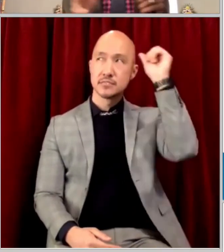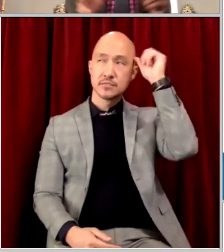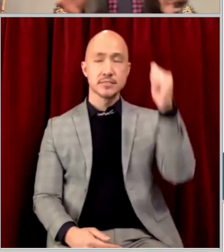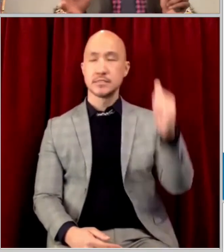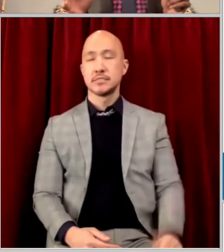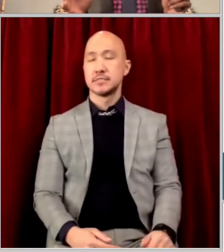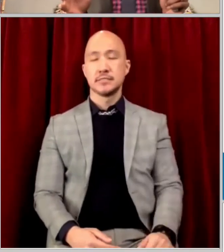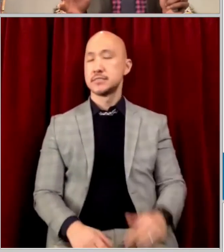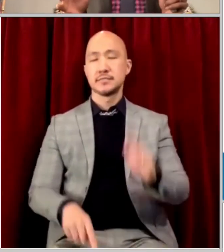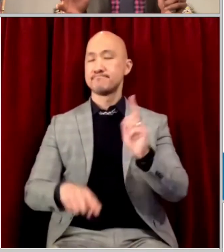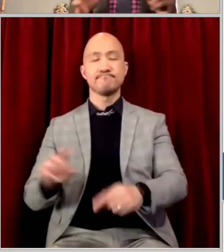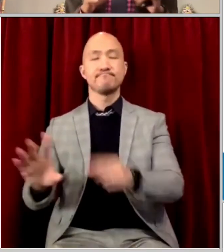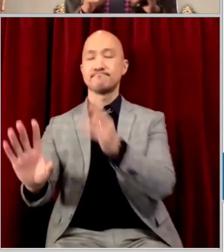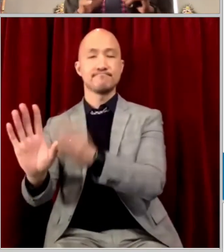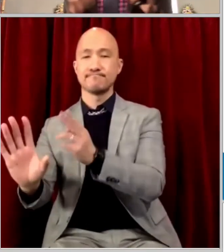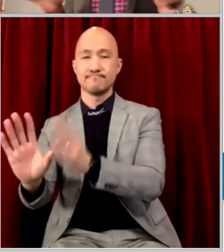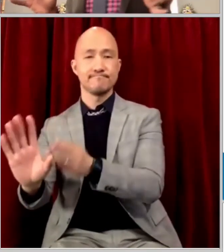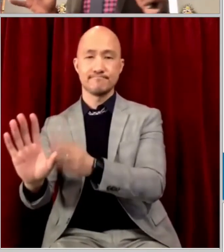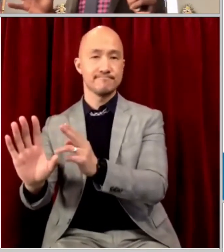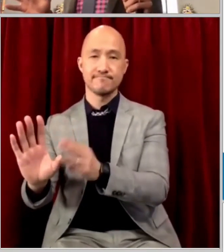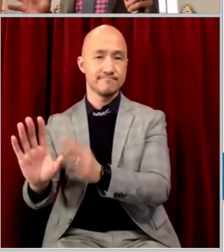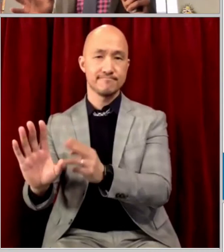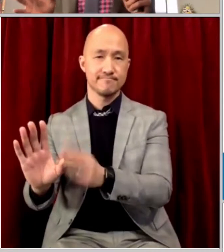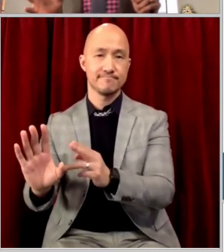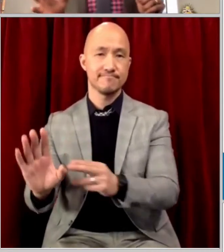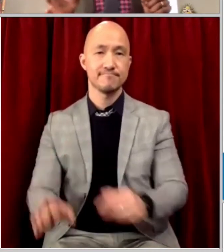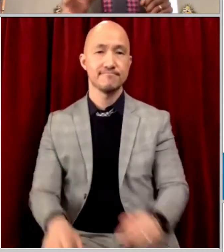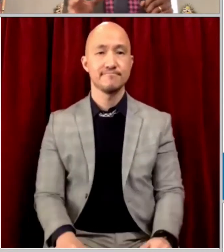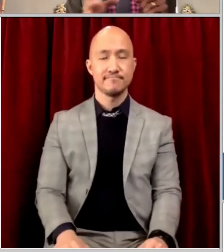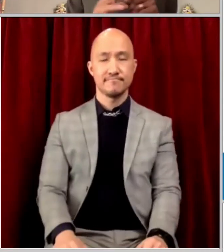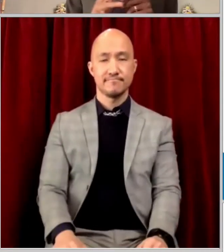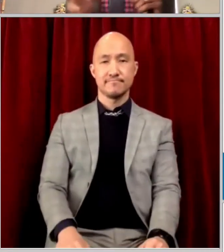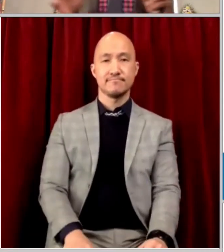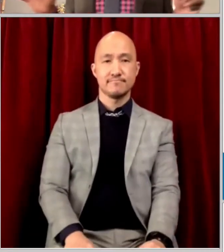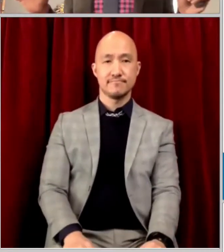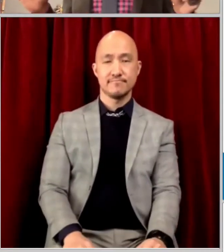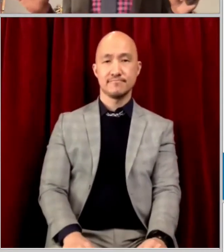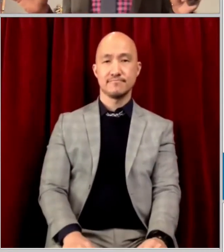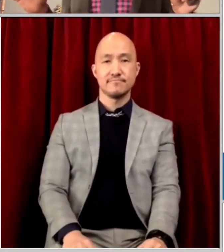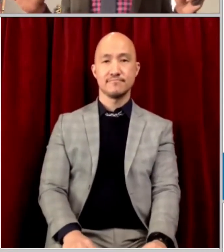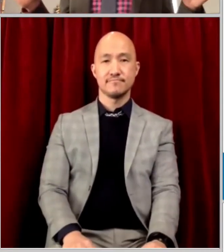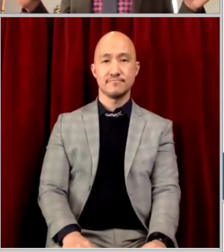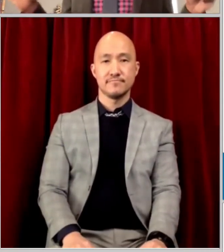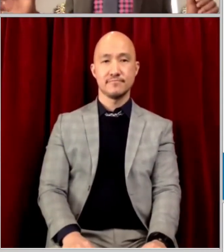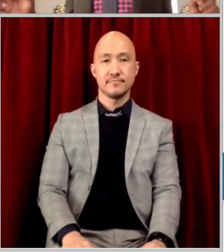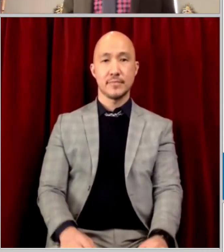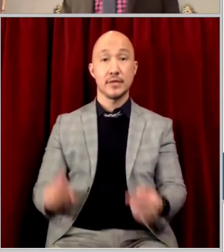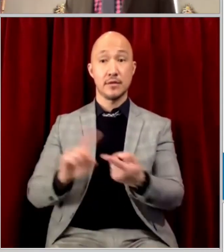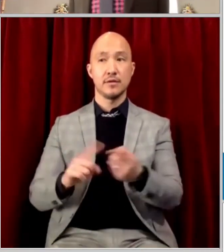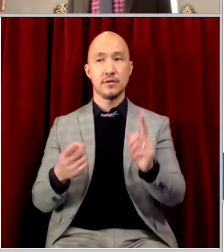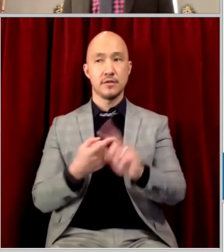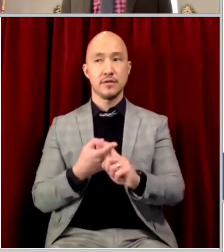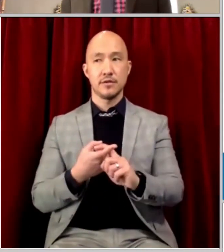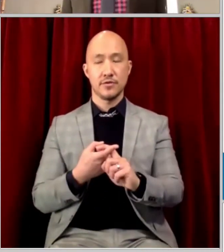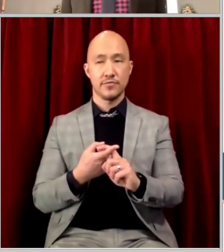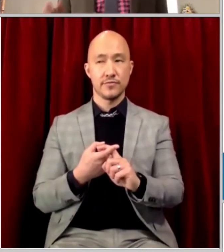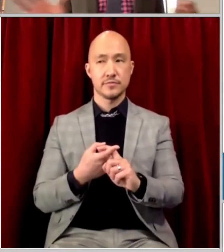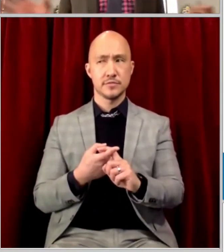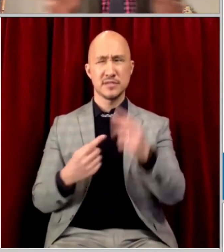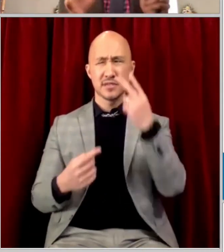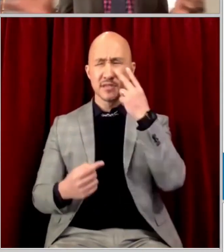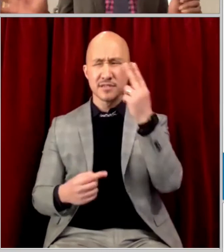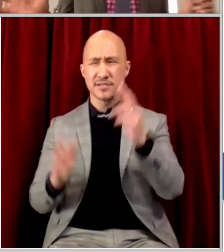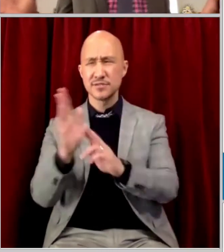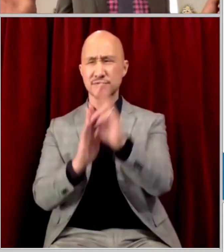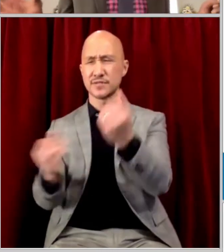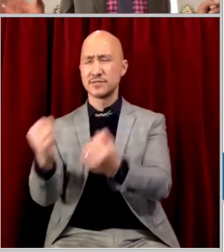doing that, moving with that godly fear, okay, both people in the car didn't become Christians, but one of them was like, okay, I